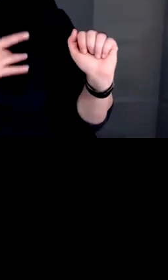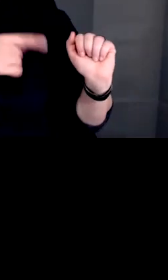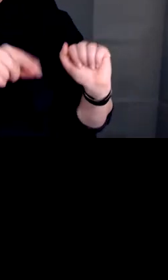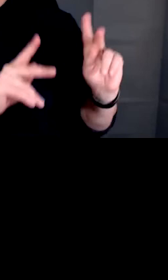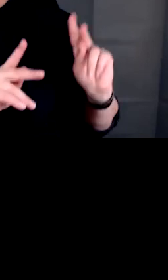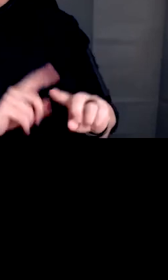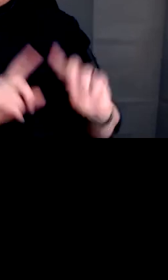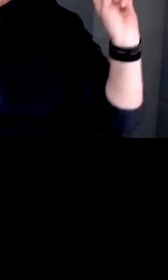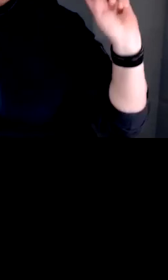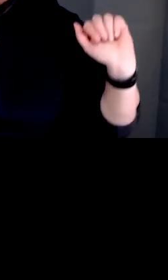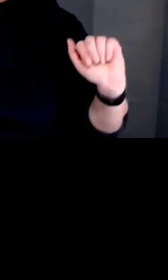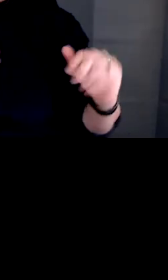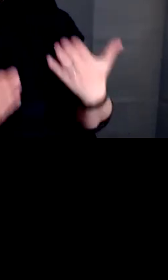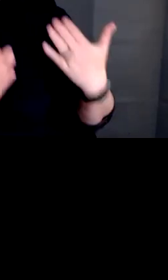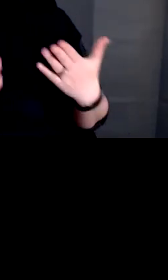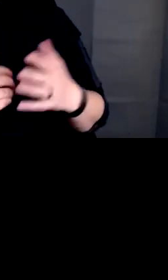example, might they have